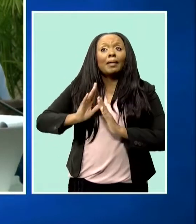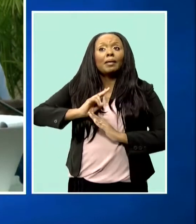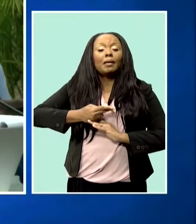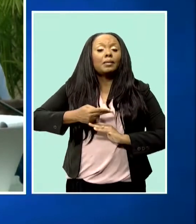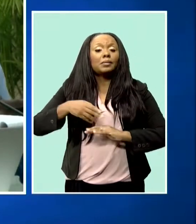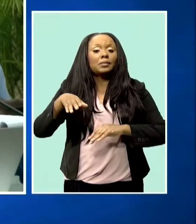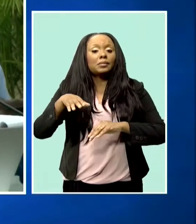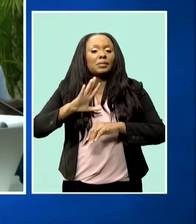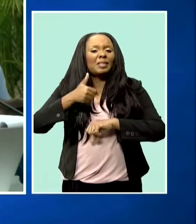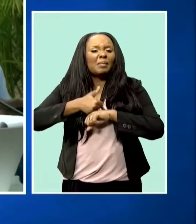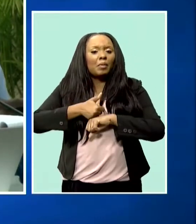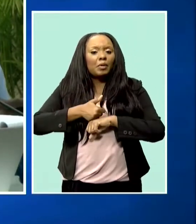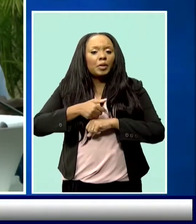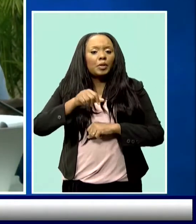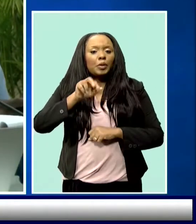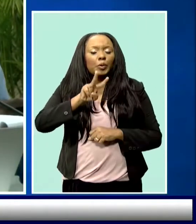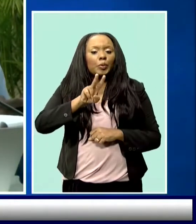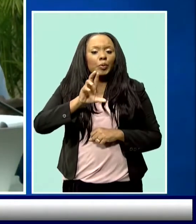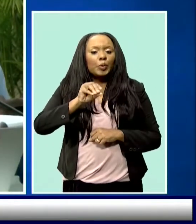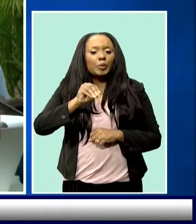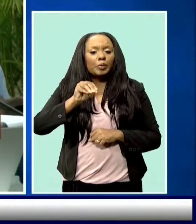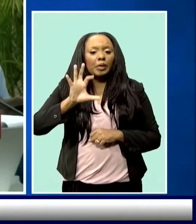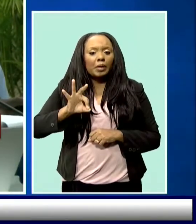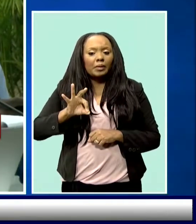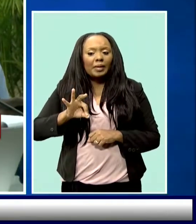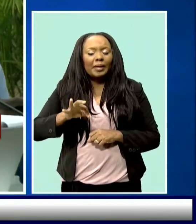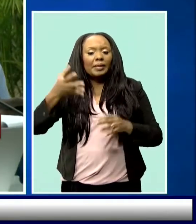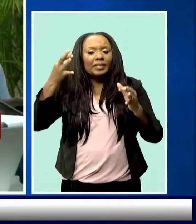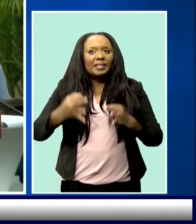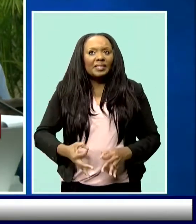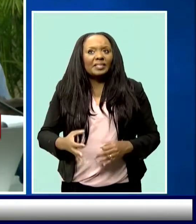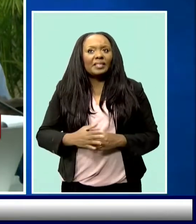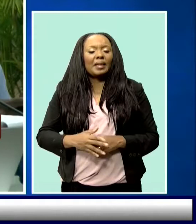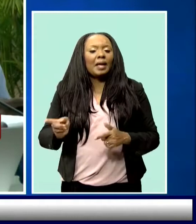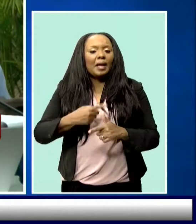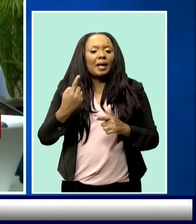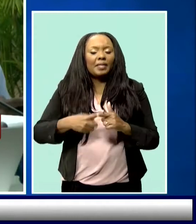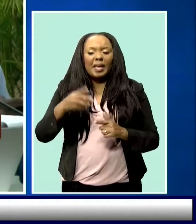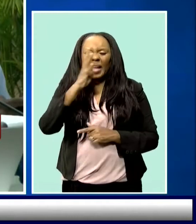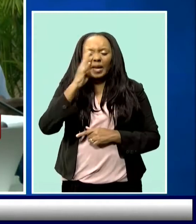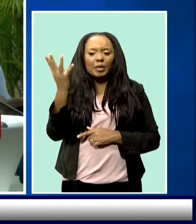ruling, ignore two depreciation studies updated